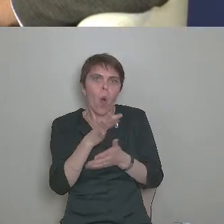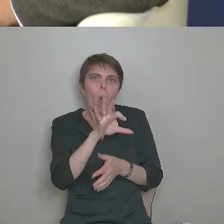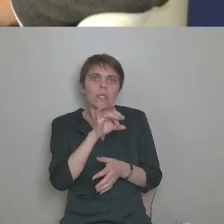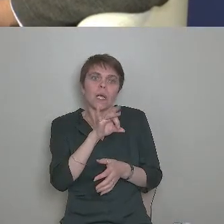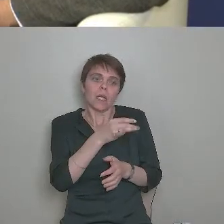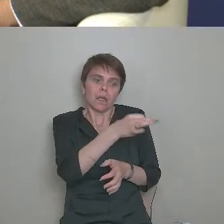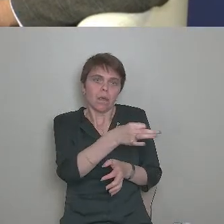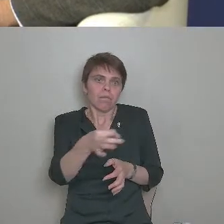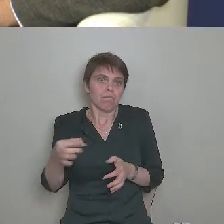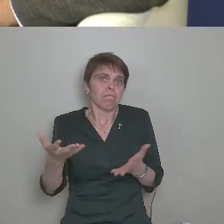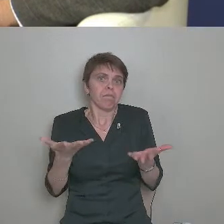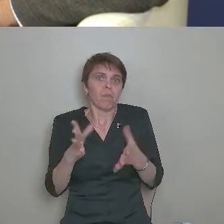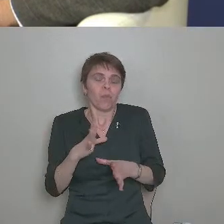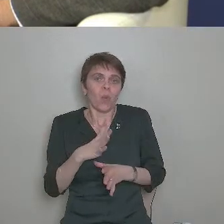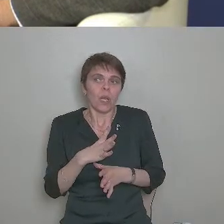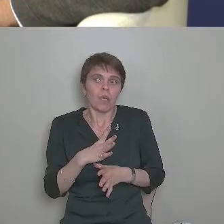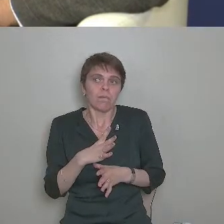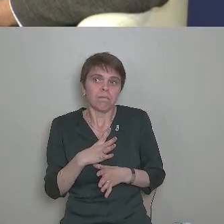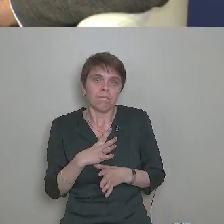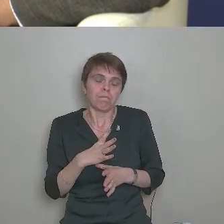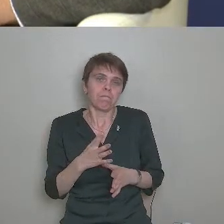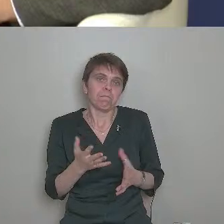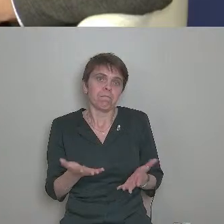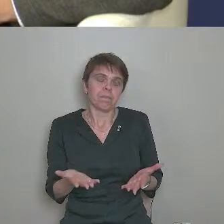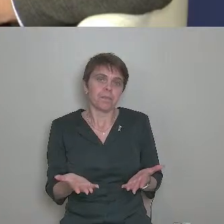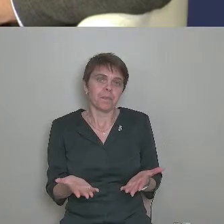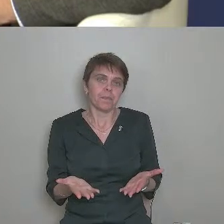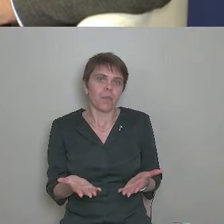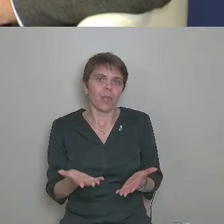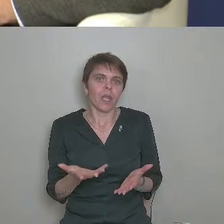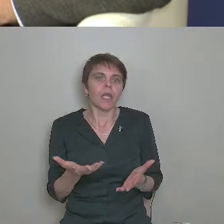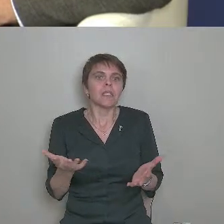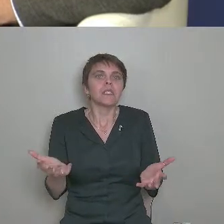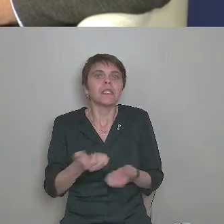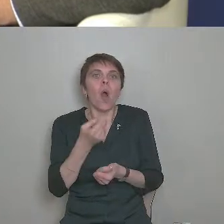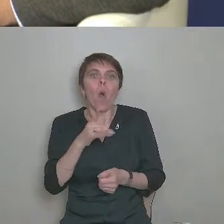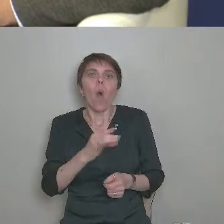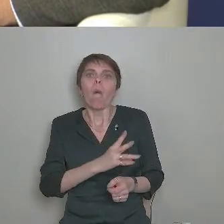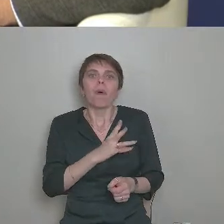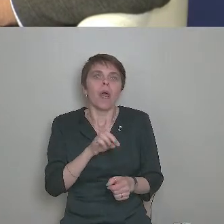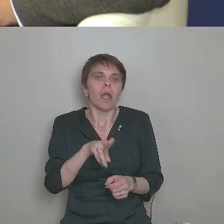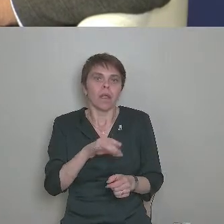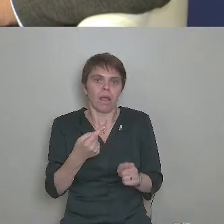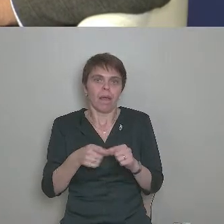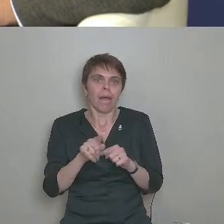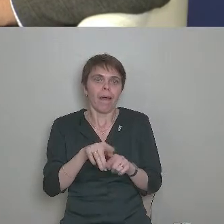2010, some party organizations of lower level